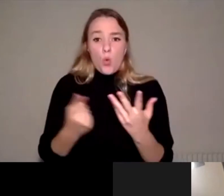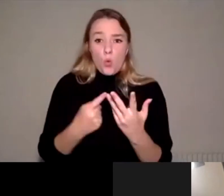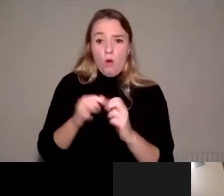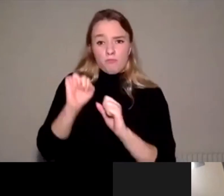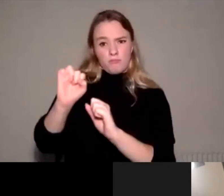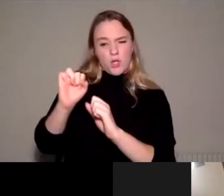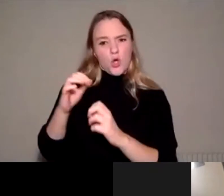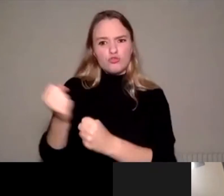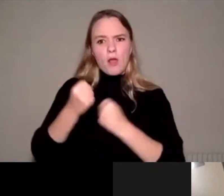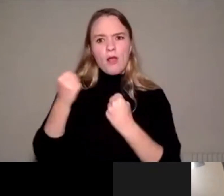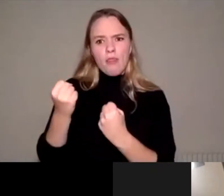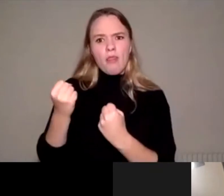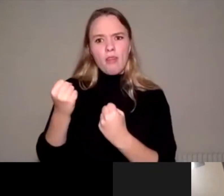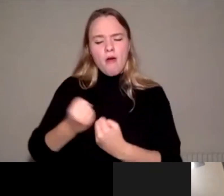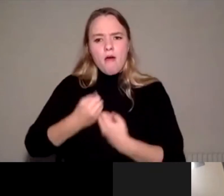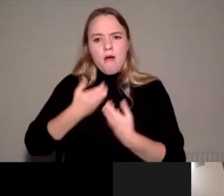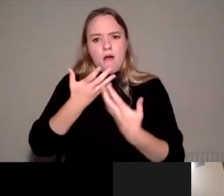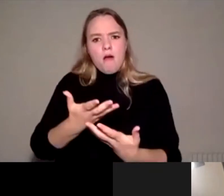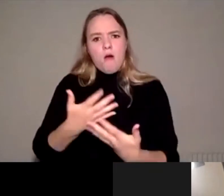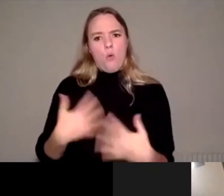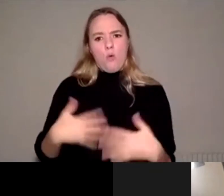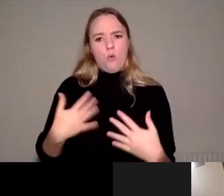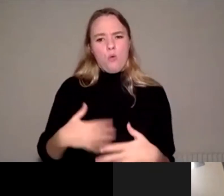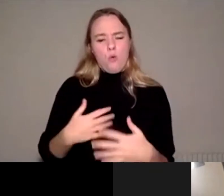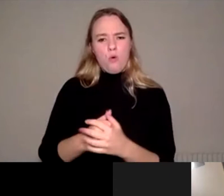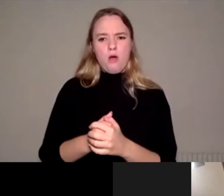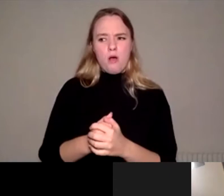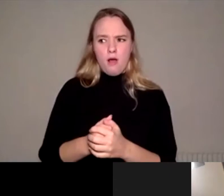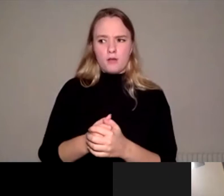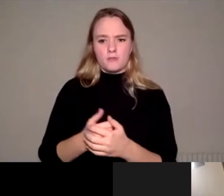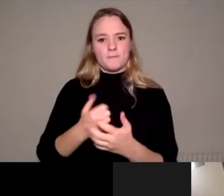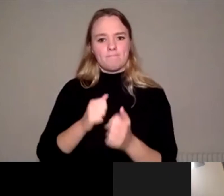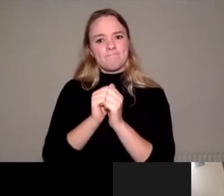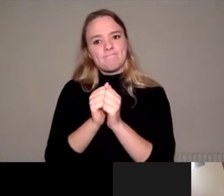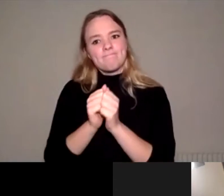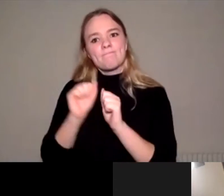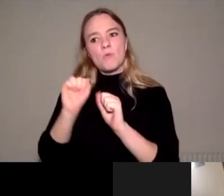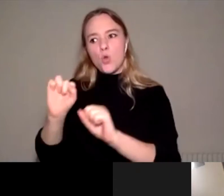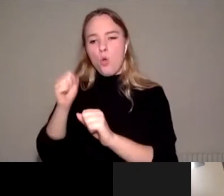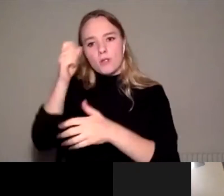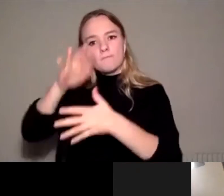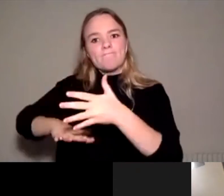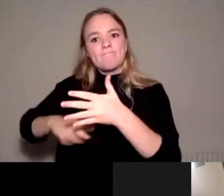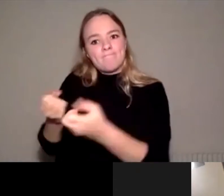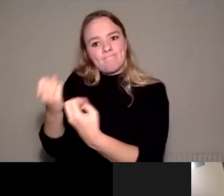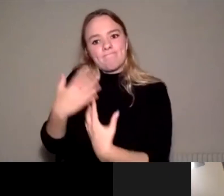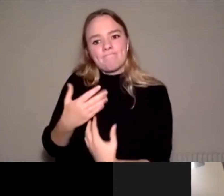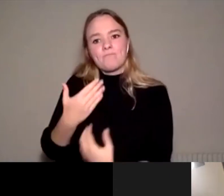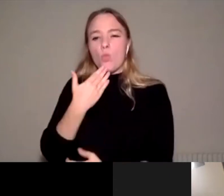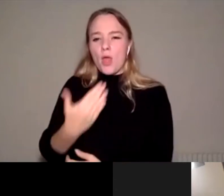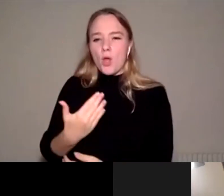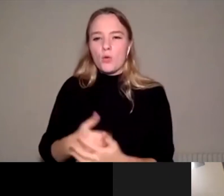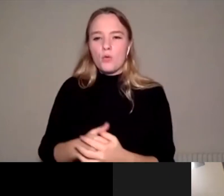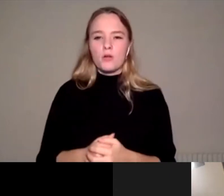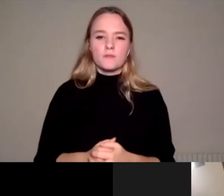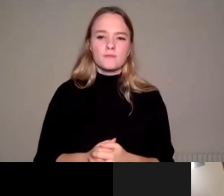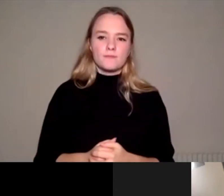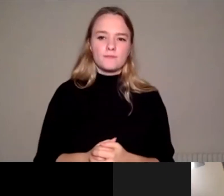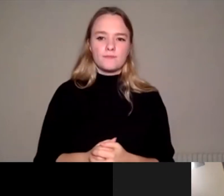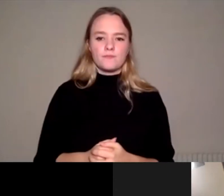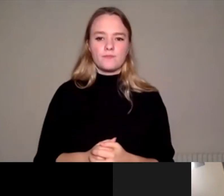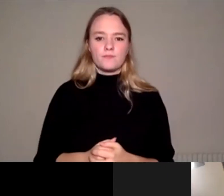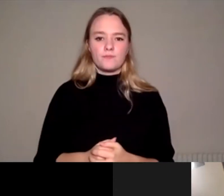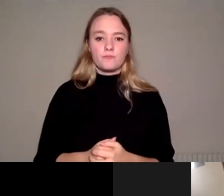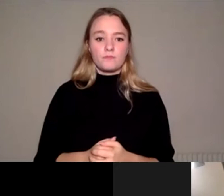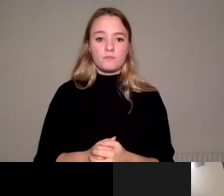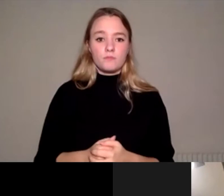And yeah, we just really appreciated you sharing your journey and your experiences. So really want to say thank you. At any